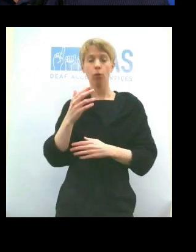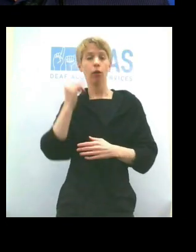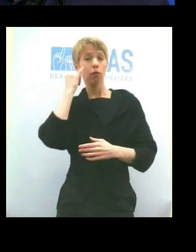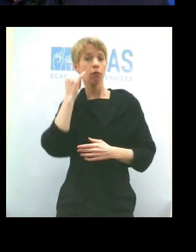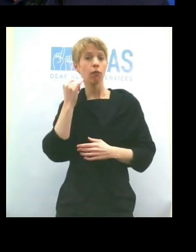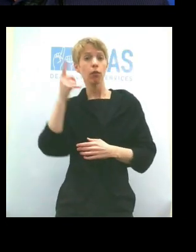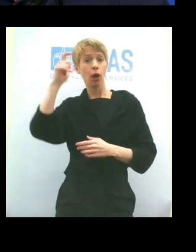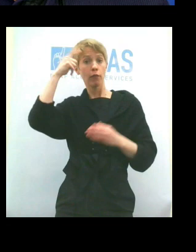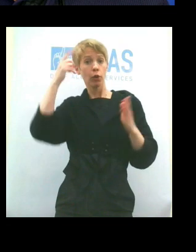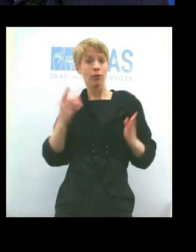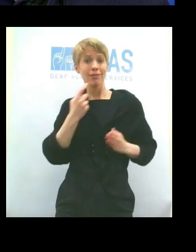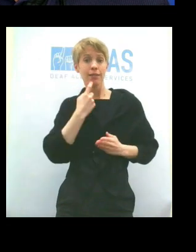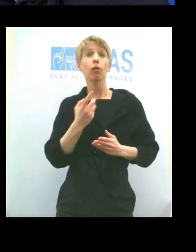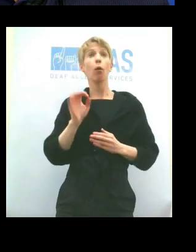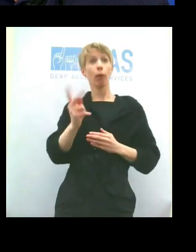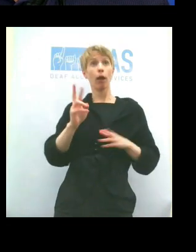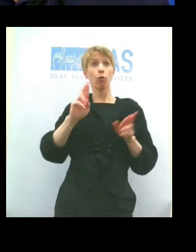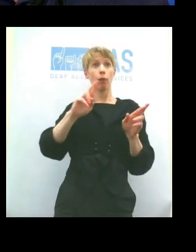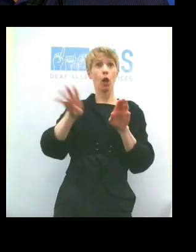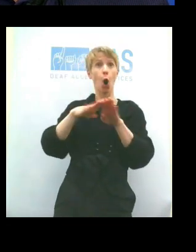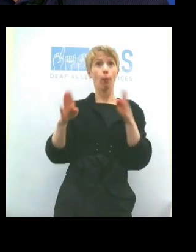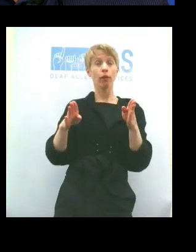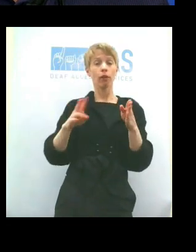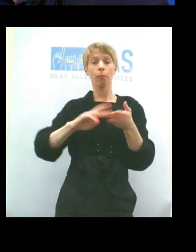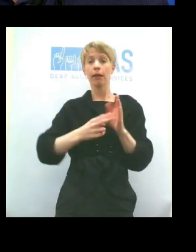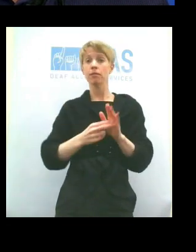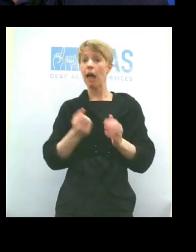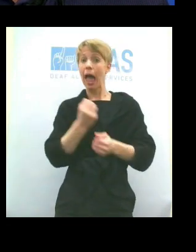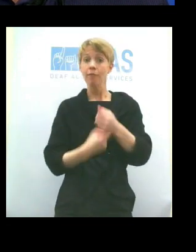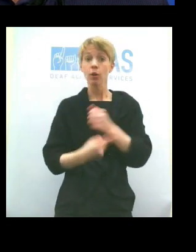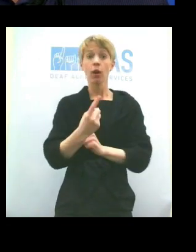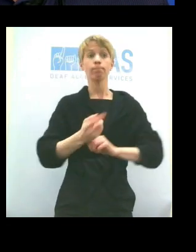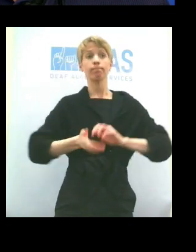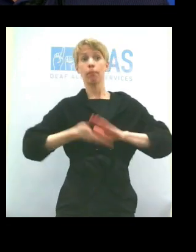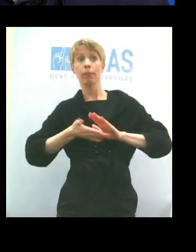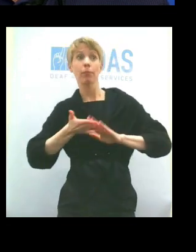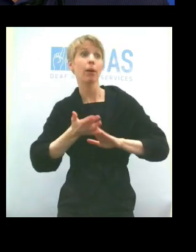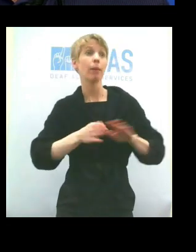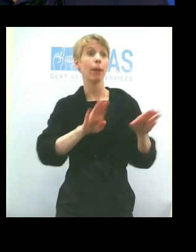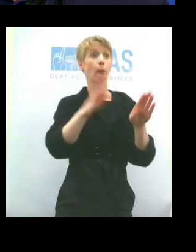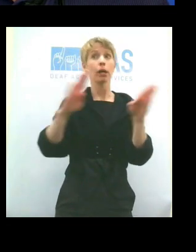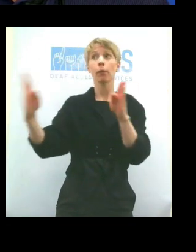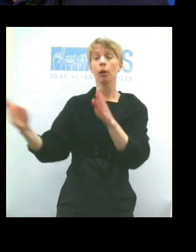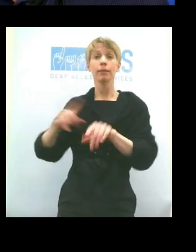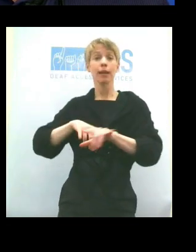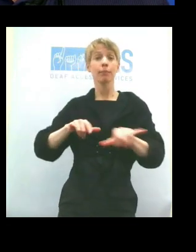State, and those standards are available on the New York Forward website at